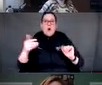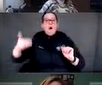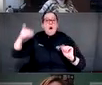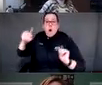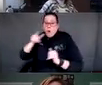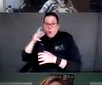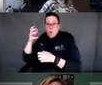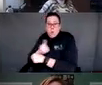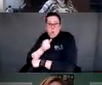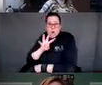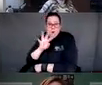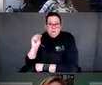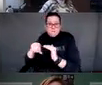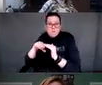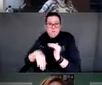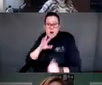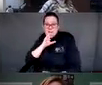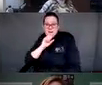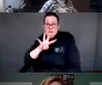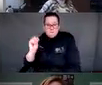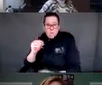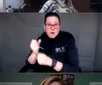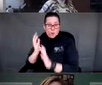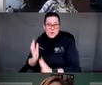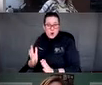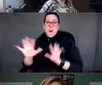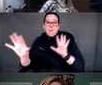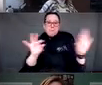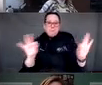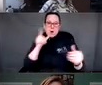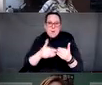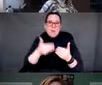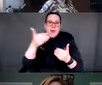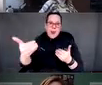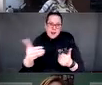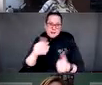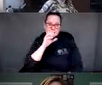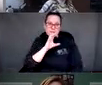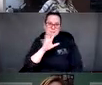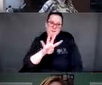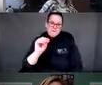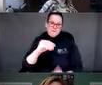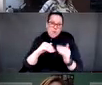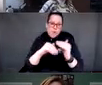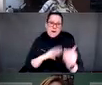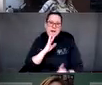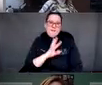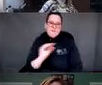Under 40 winners. And so it's a great honor, and we